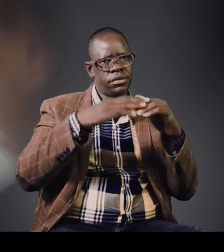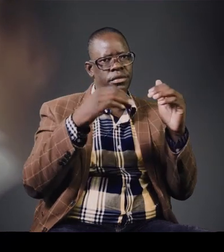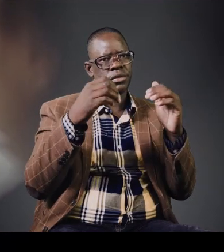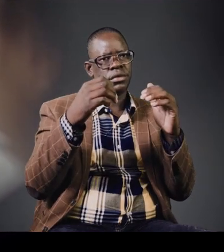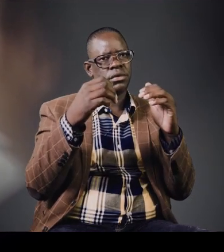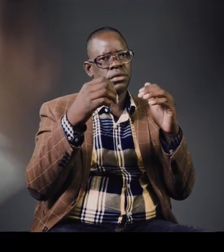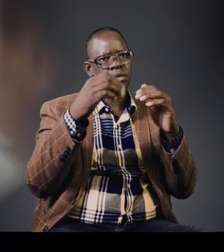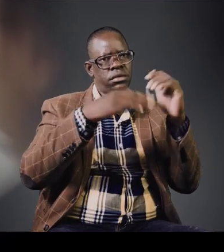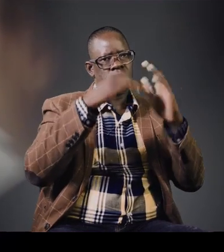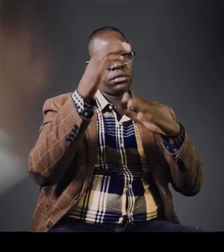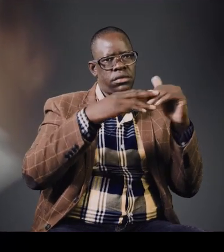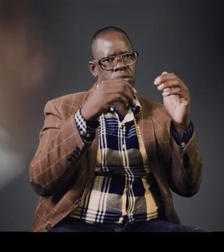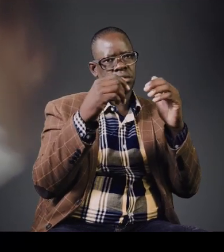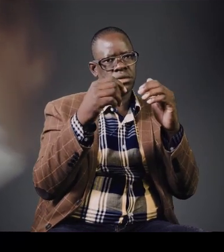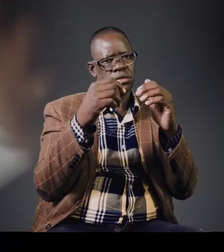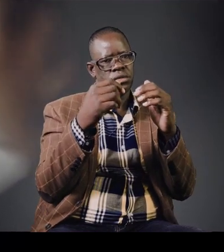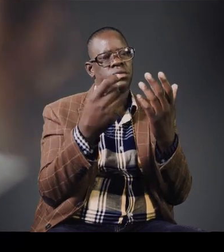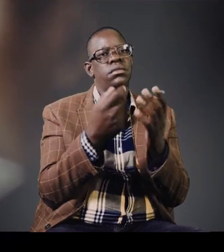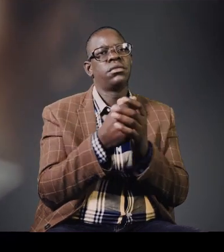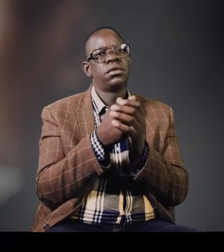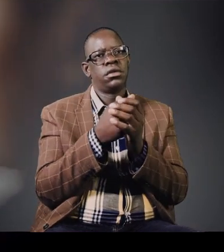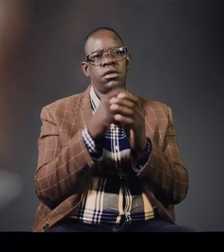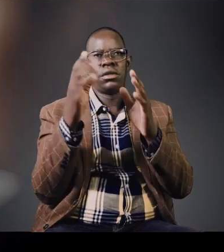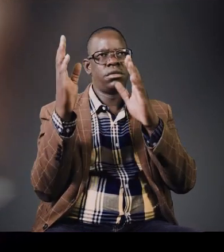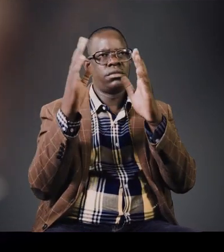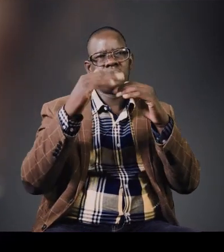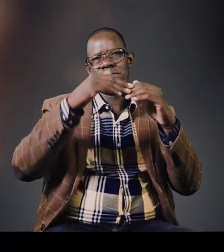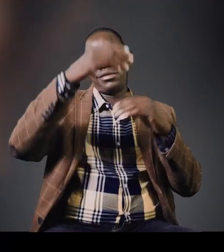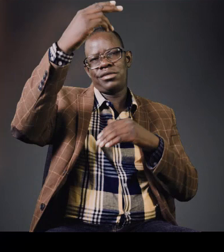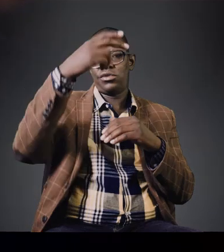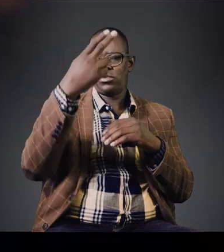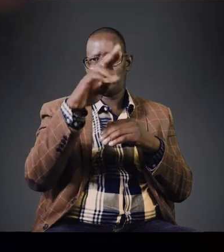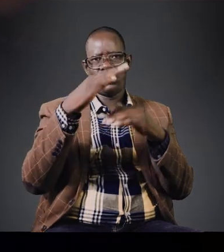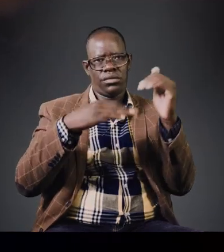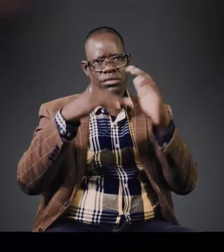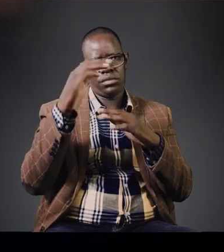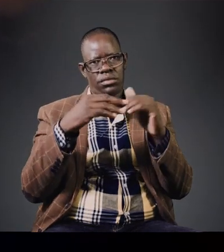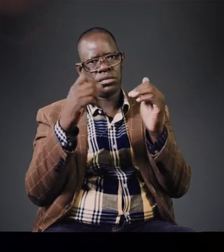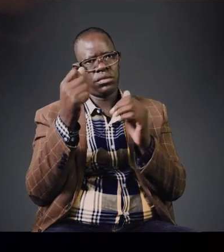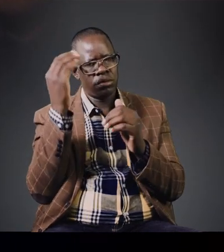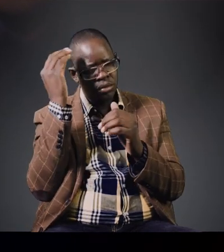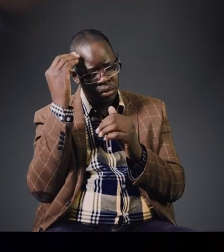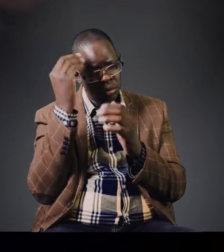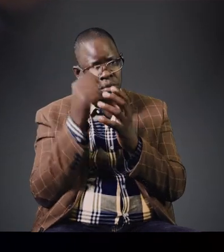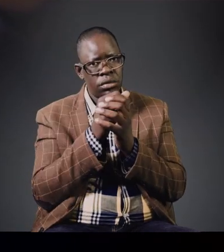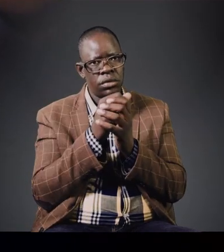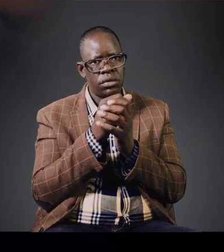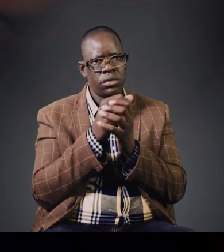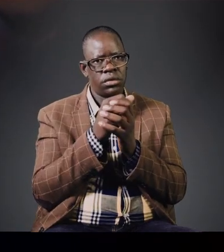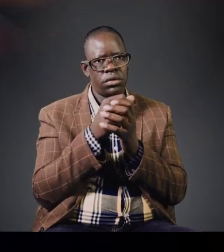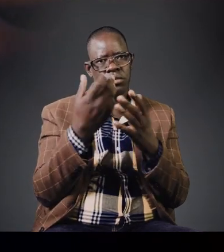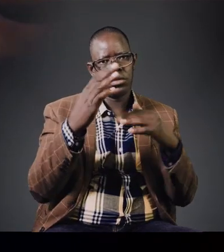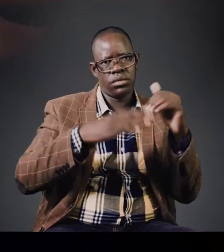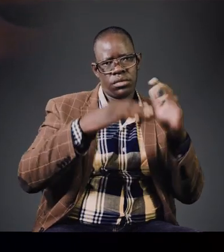to withstand earthquakes, although to a certain degree. Really? Yeah. I also once read that you should not build on clay,